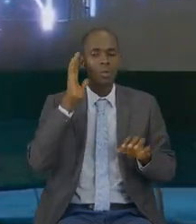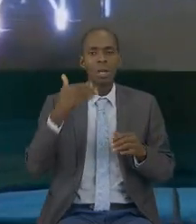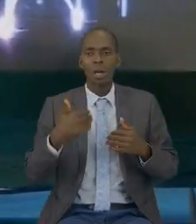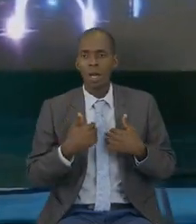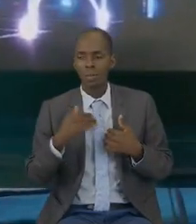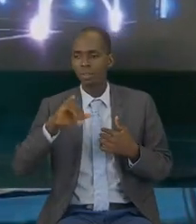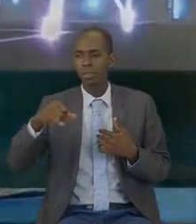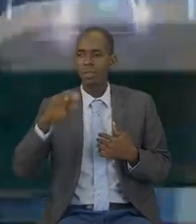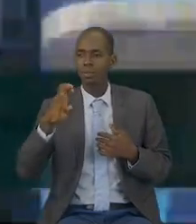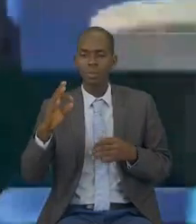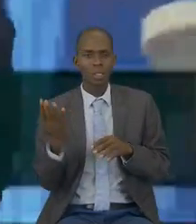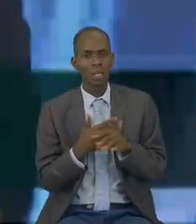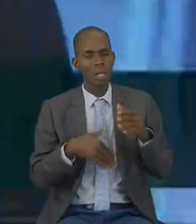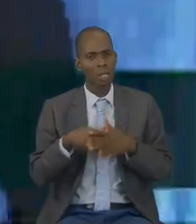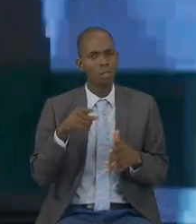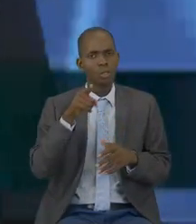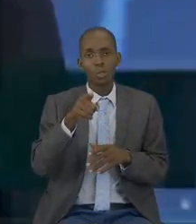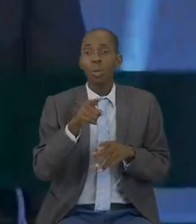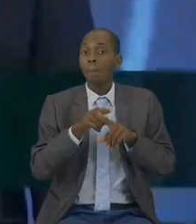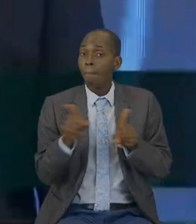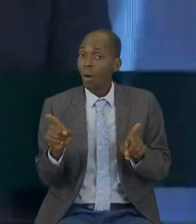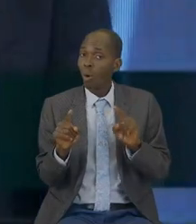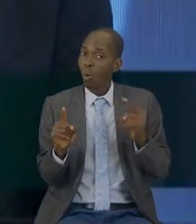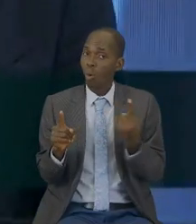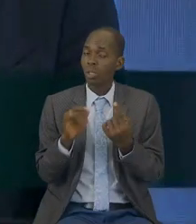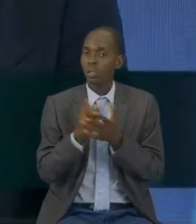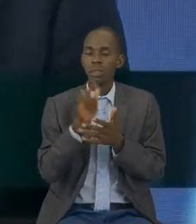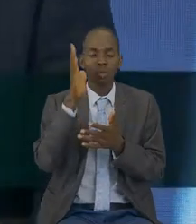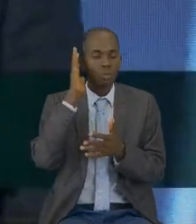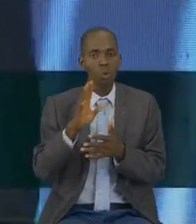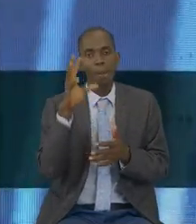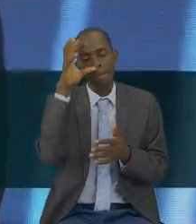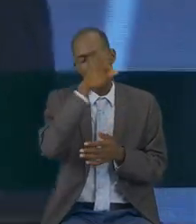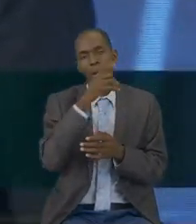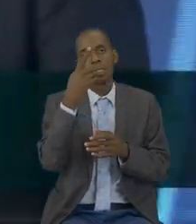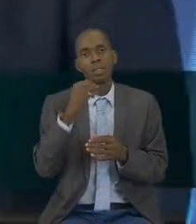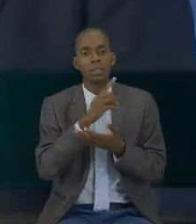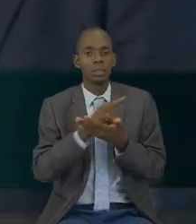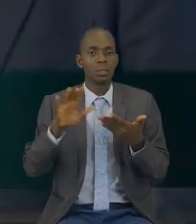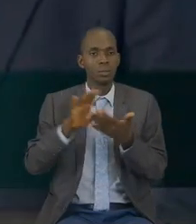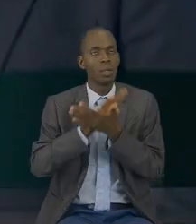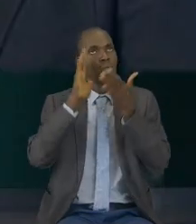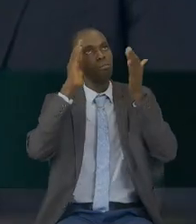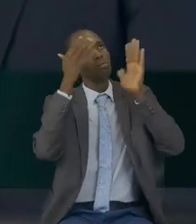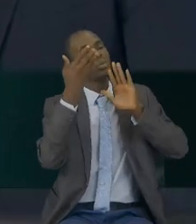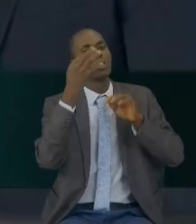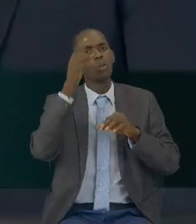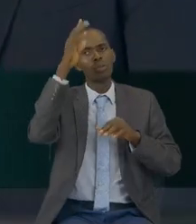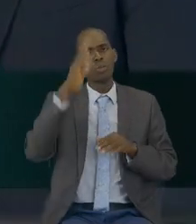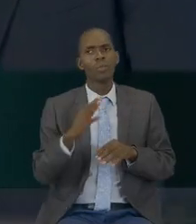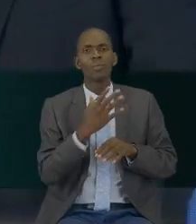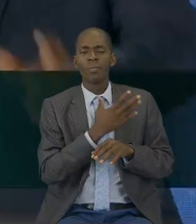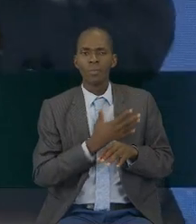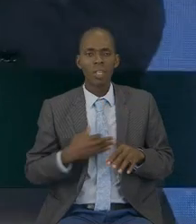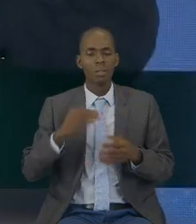the divine presence. That absence of the divine presence and